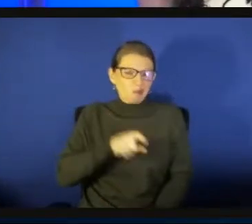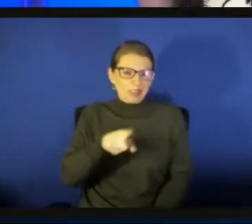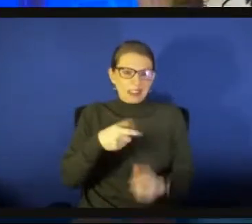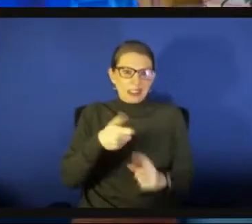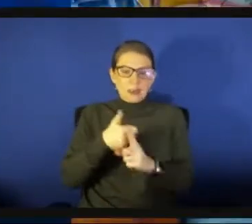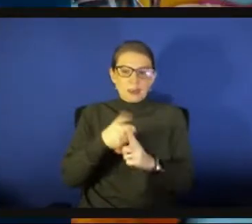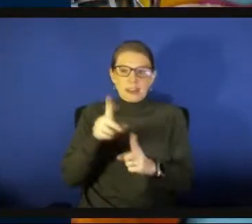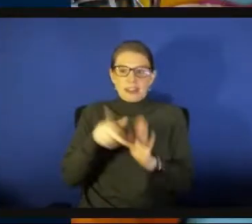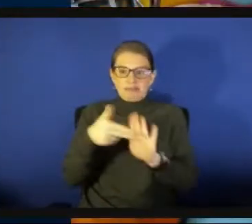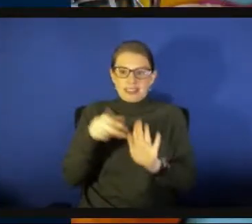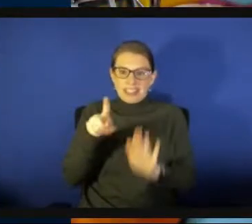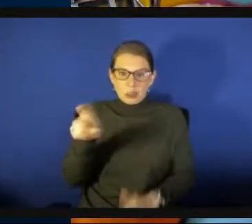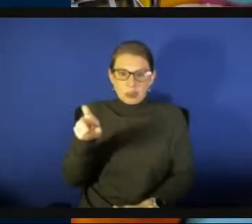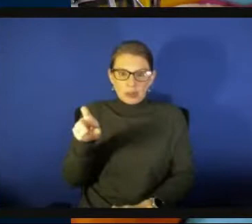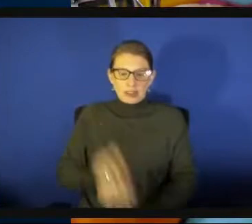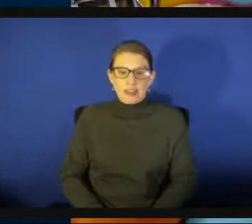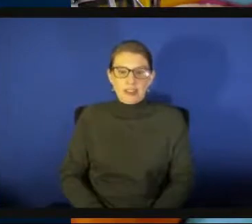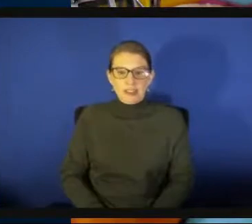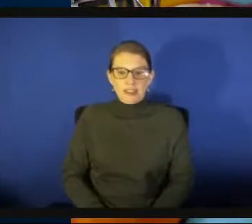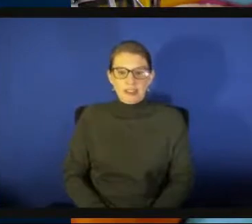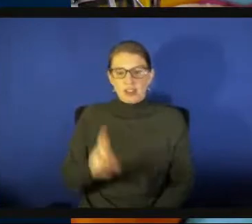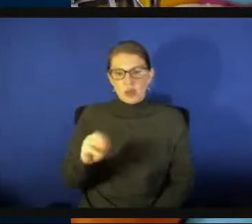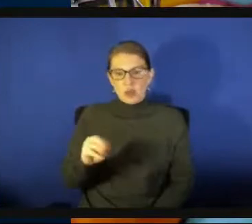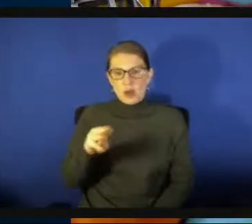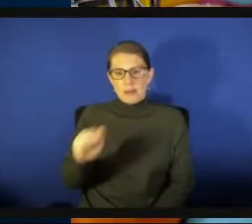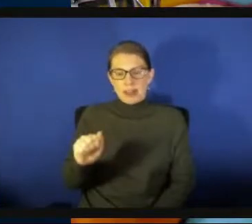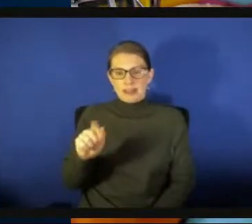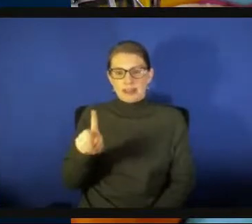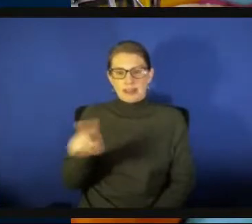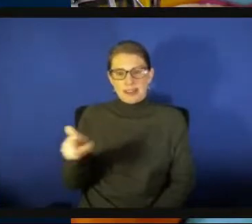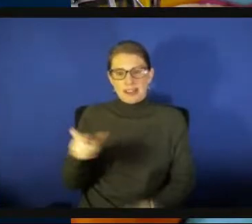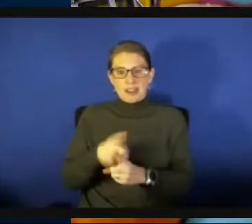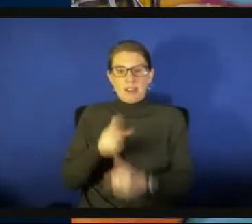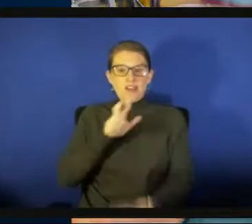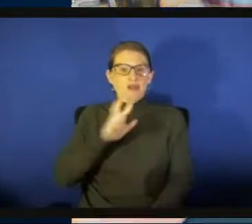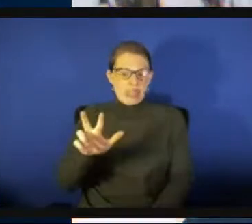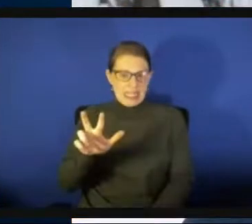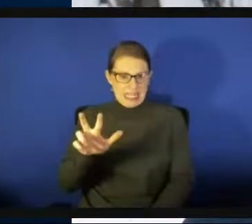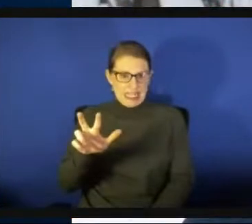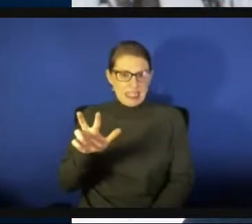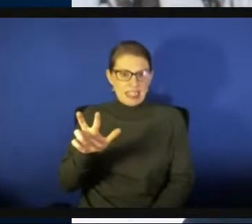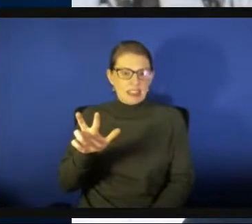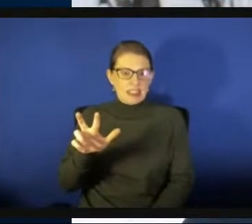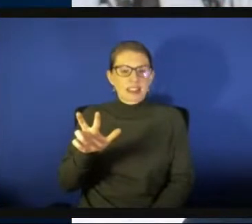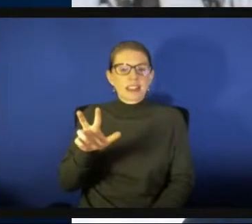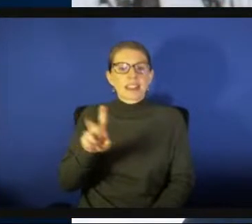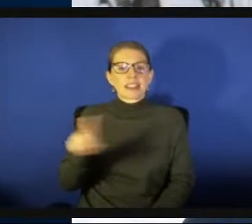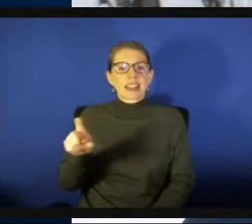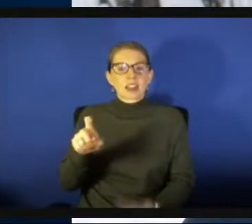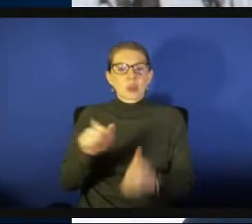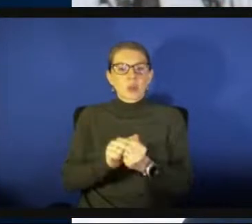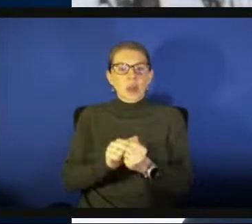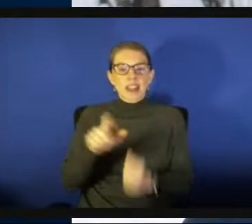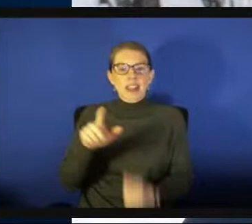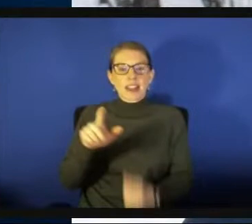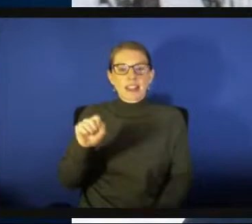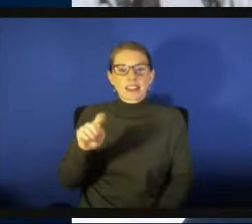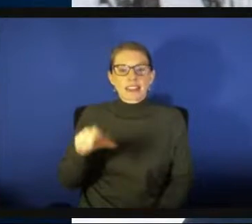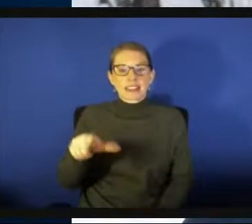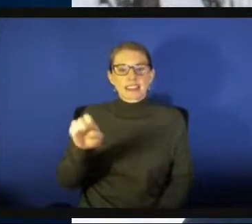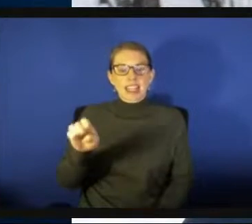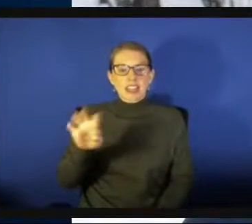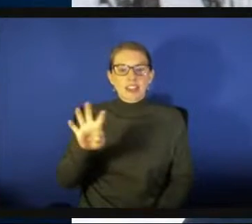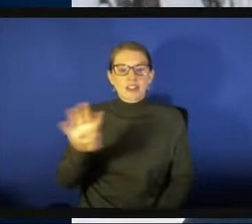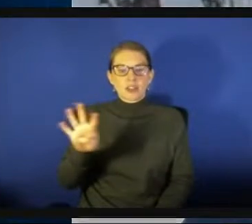diagnosed? Roma was diagnosed when he was 3 years old. He was diagnosed with stage 4 neuroblastoma